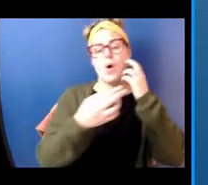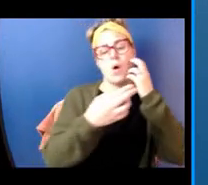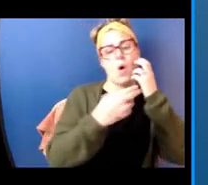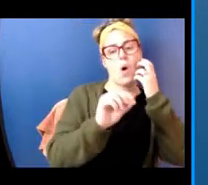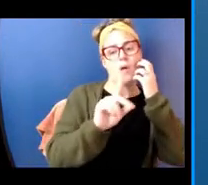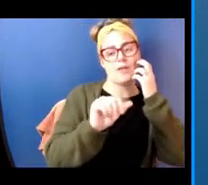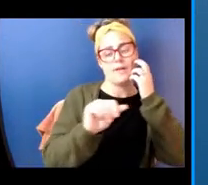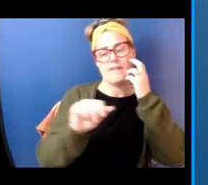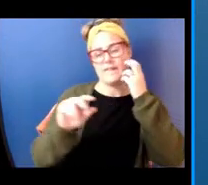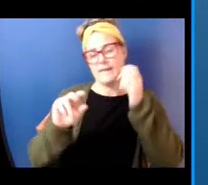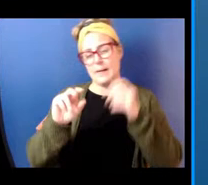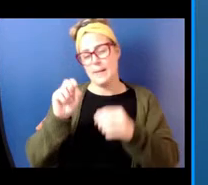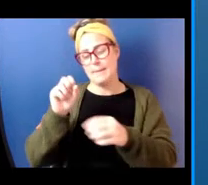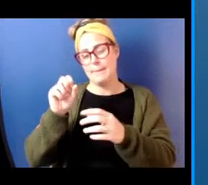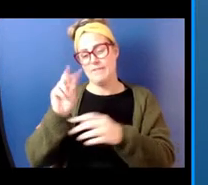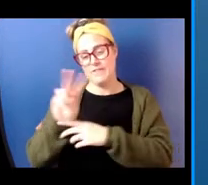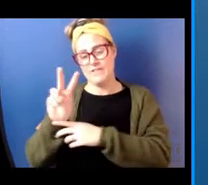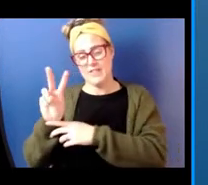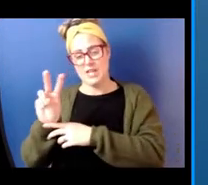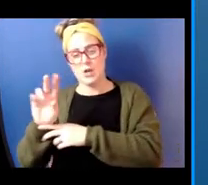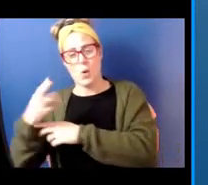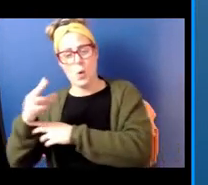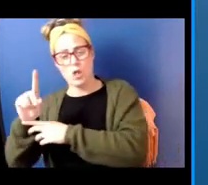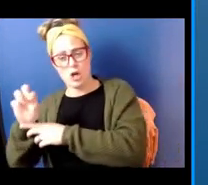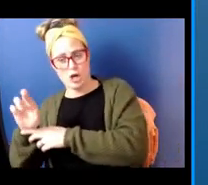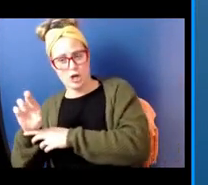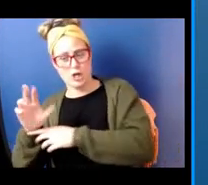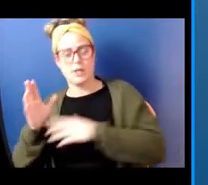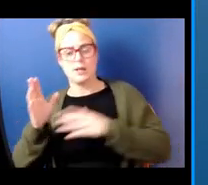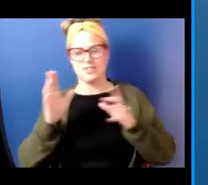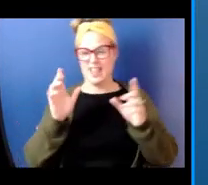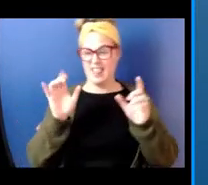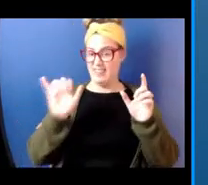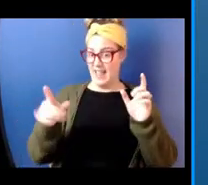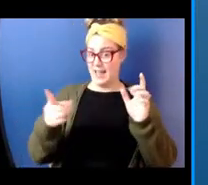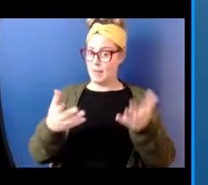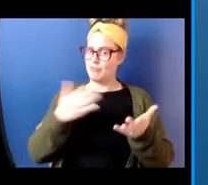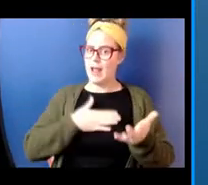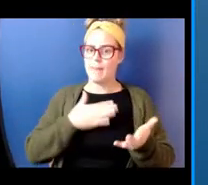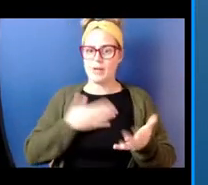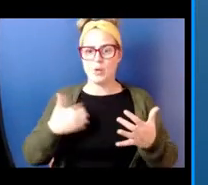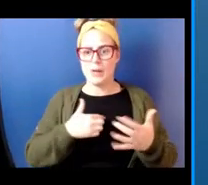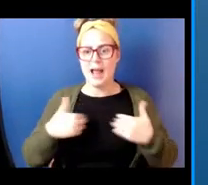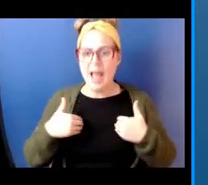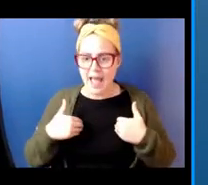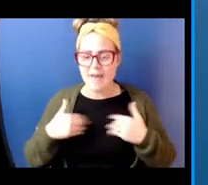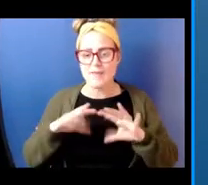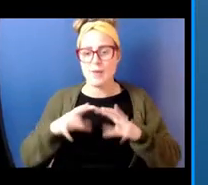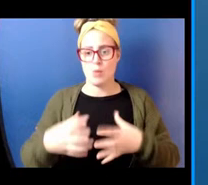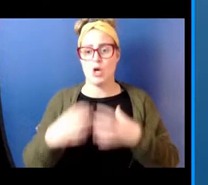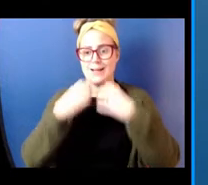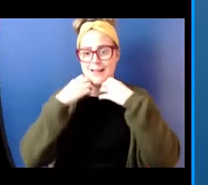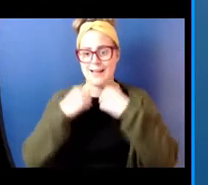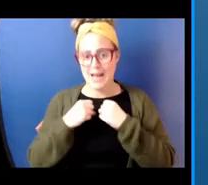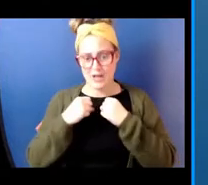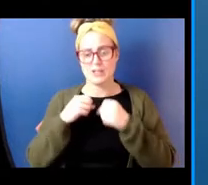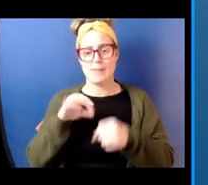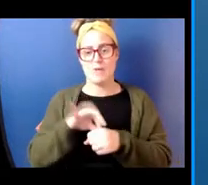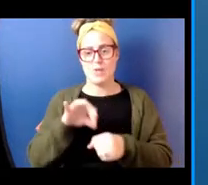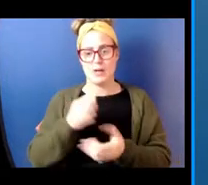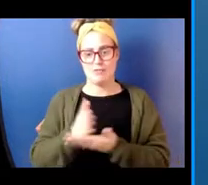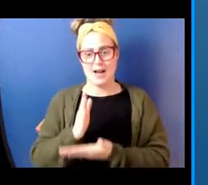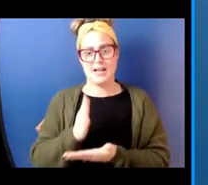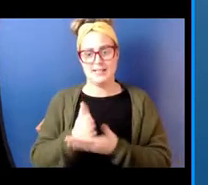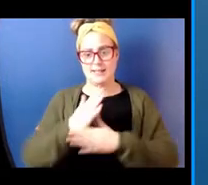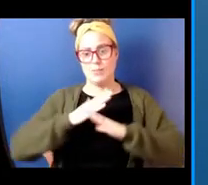Shelby Beholder I'm so glad that we do have a party that cares about uh voting rights and